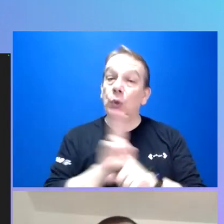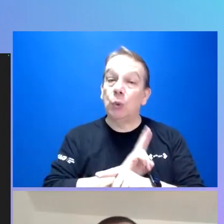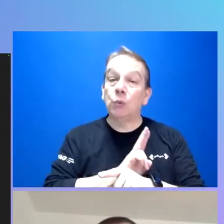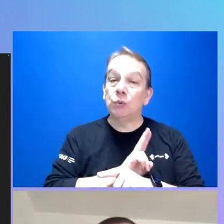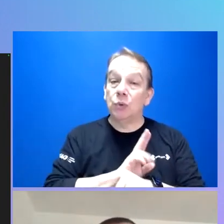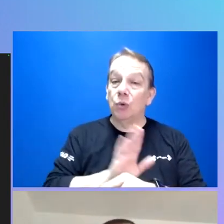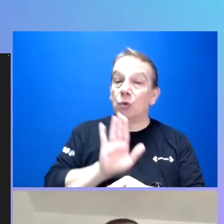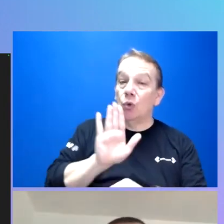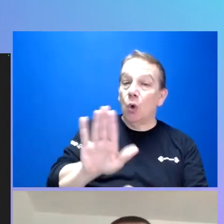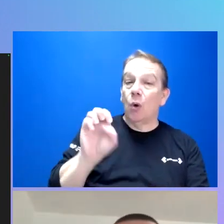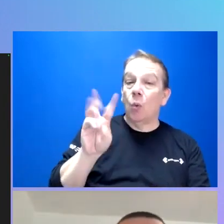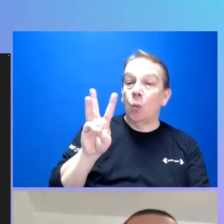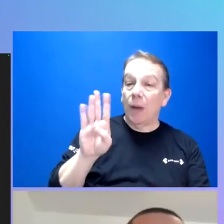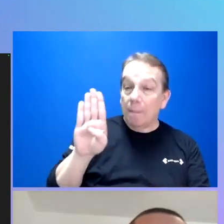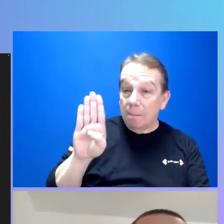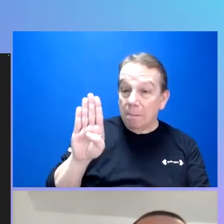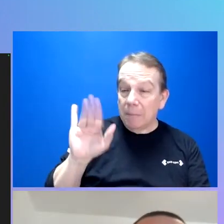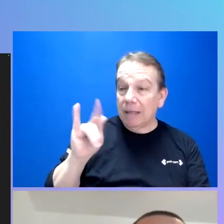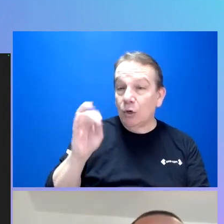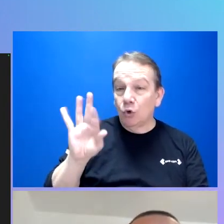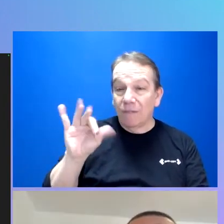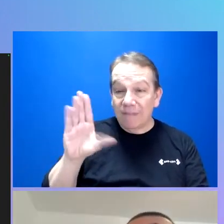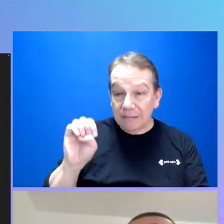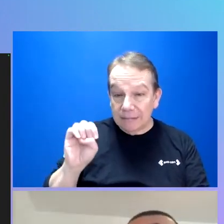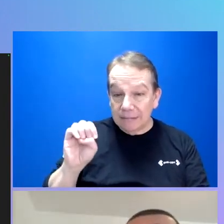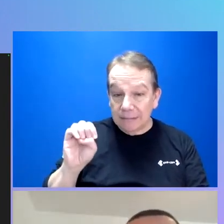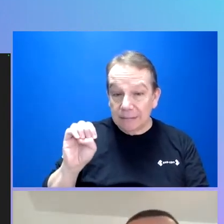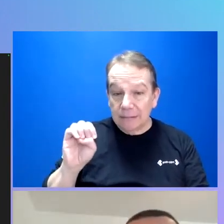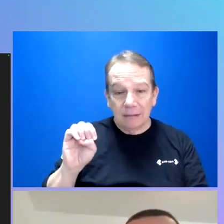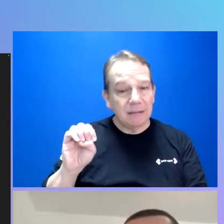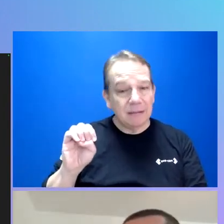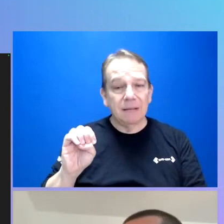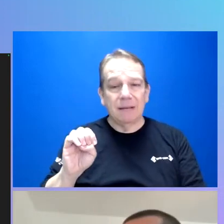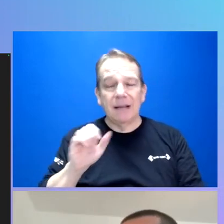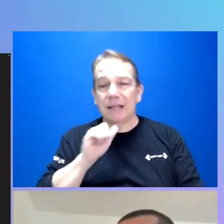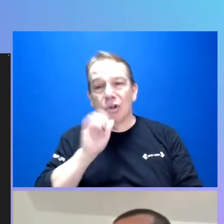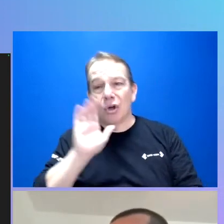interface, the interface that you're working on, and how it's not